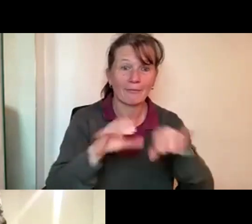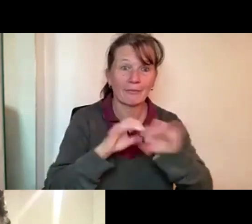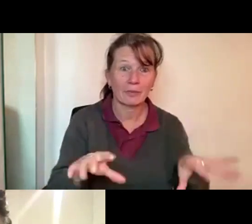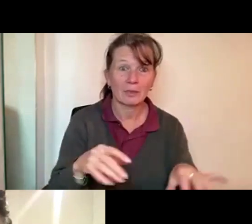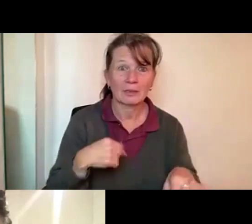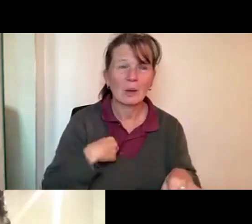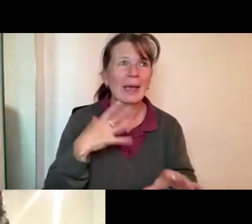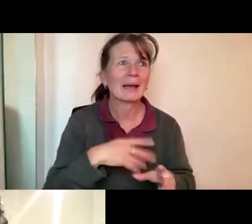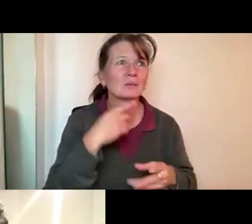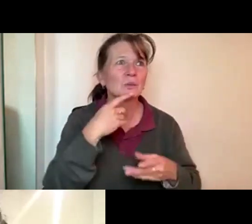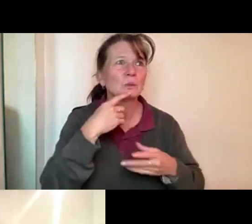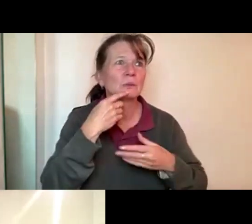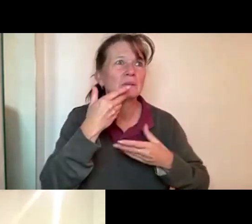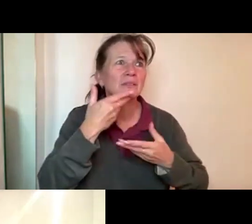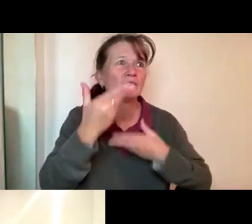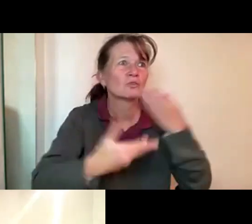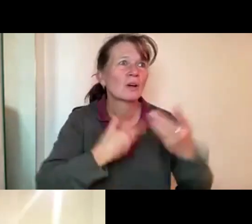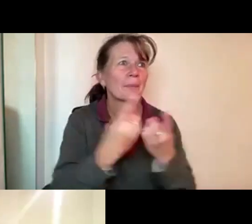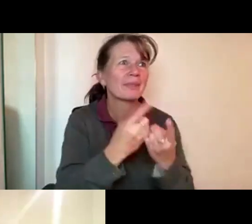Mathilde was deciding on